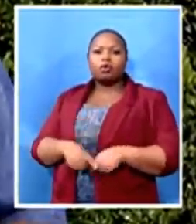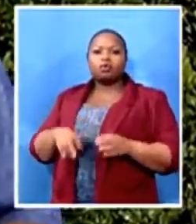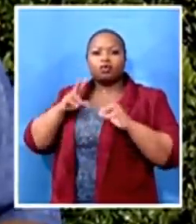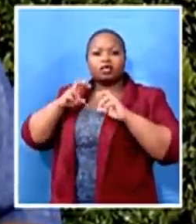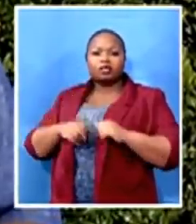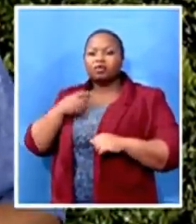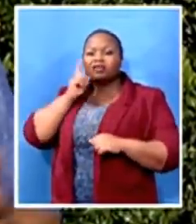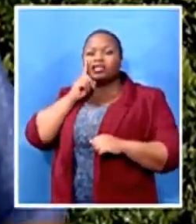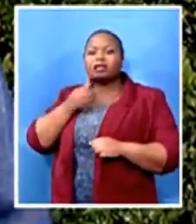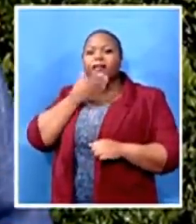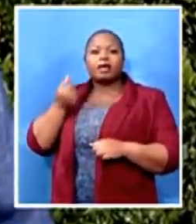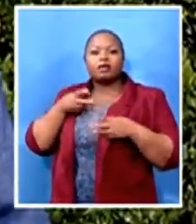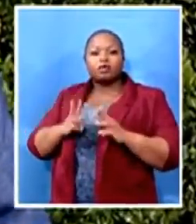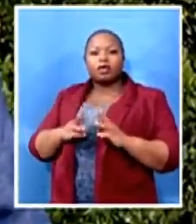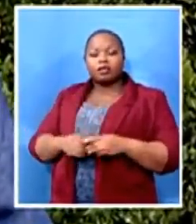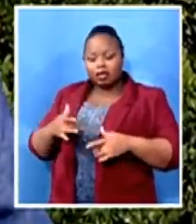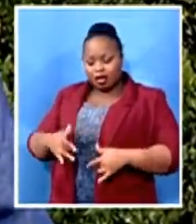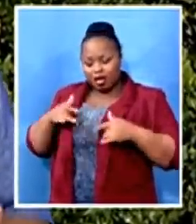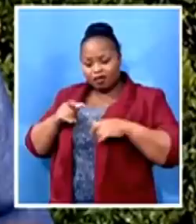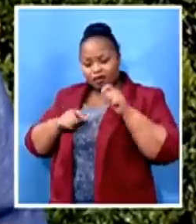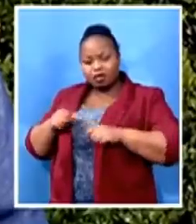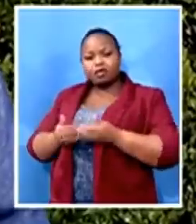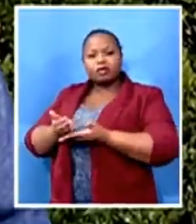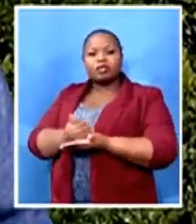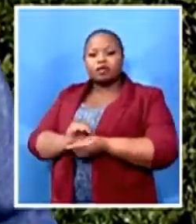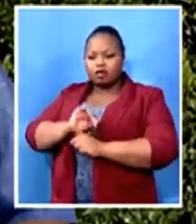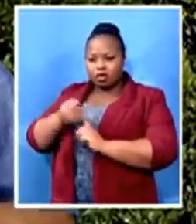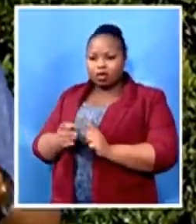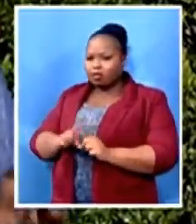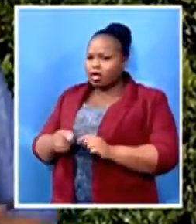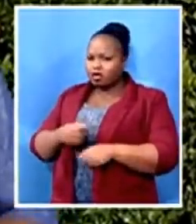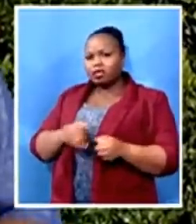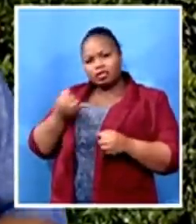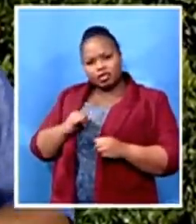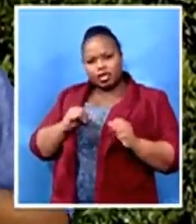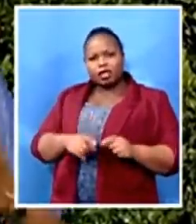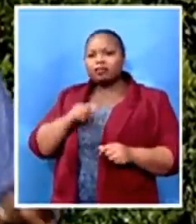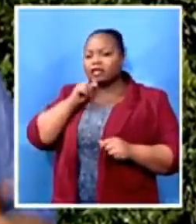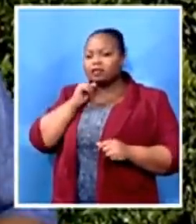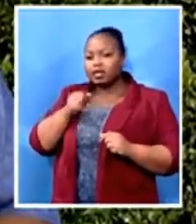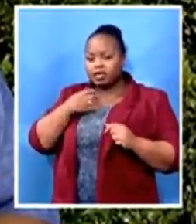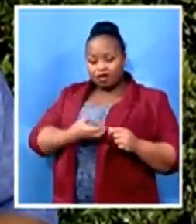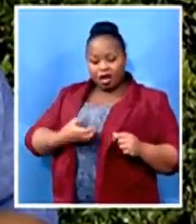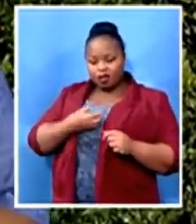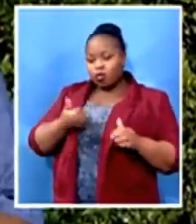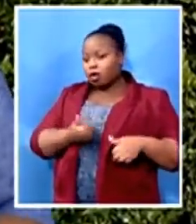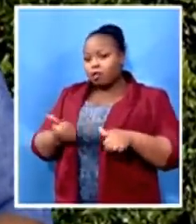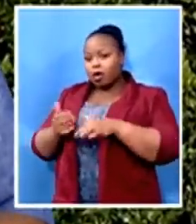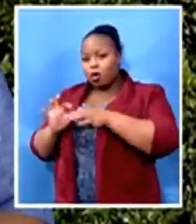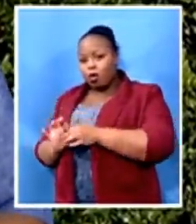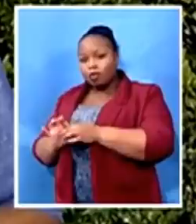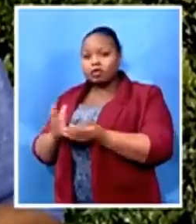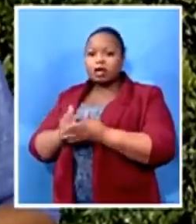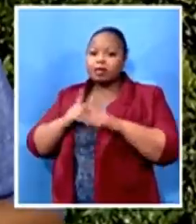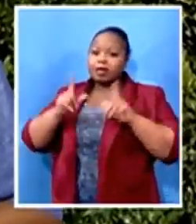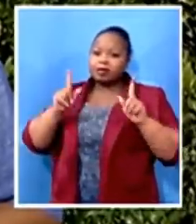and protect our people. But our people will still be buried where they are comfortable to be buried. Others would want to be buried in Cape Town, others will be buried in Gauteng. Eastern Cape